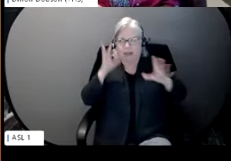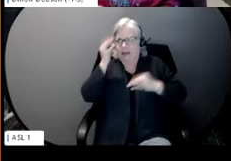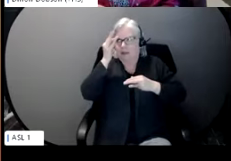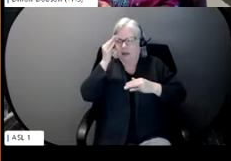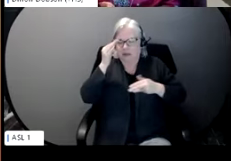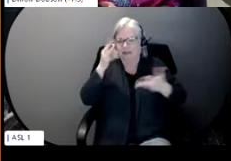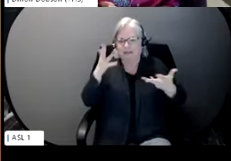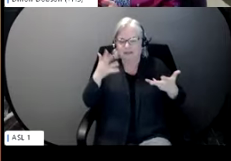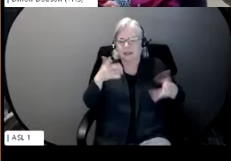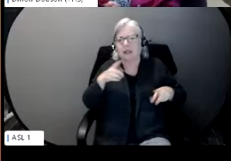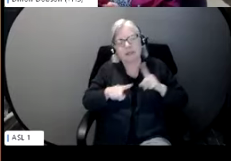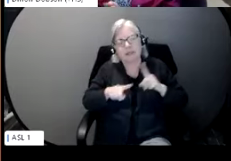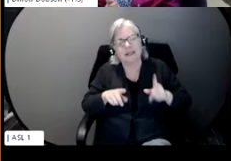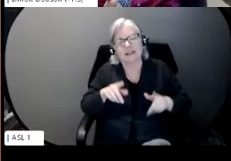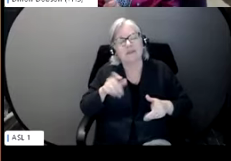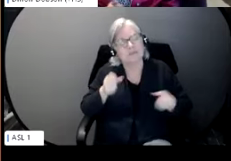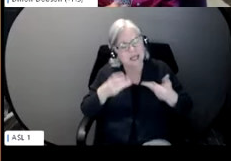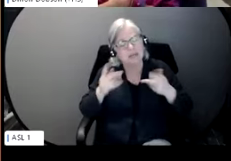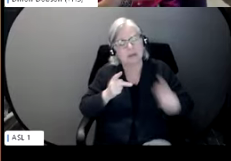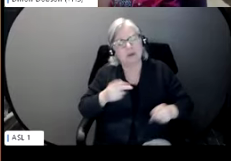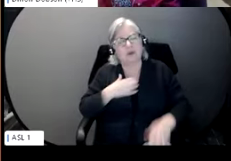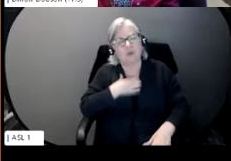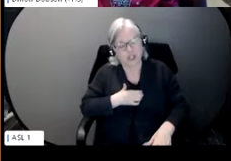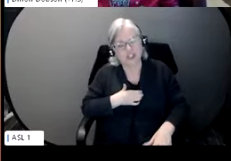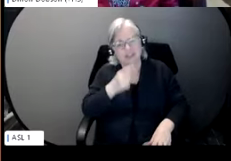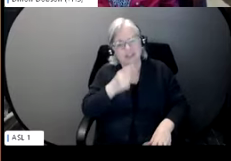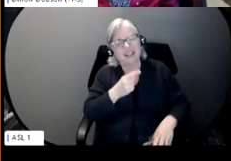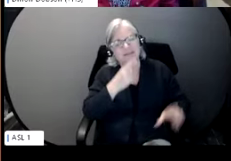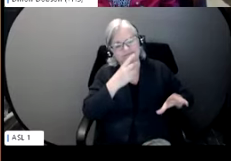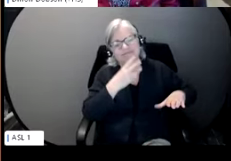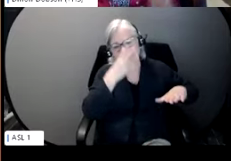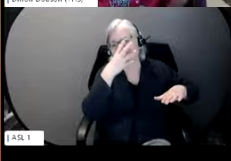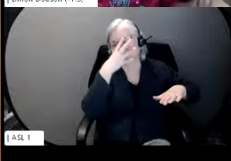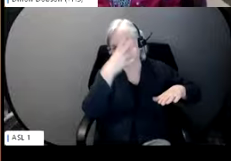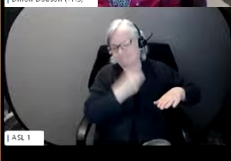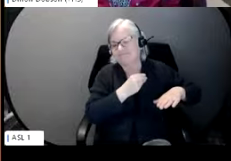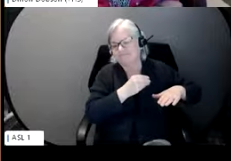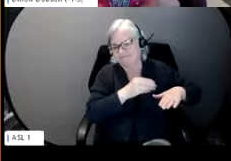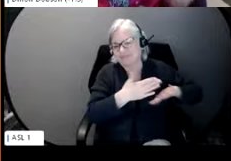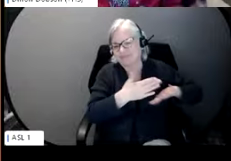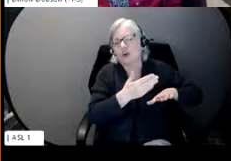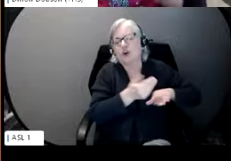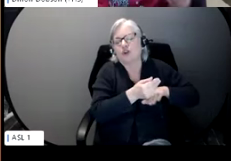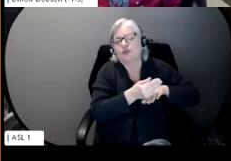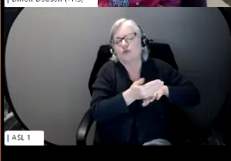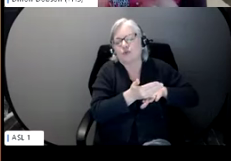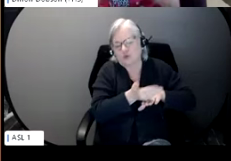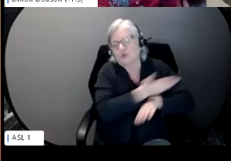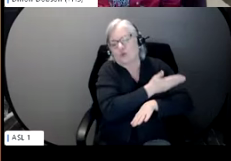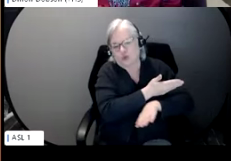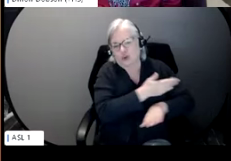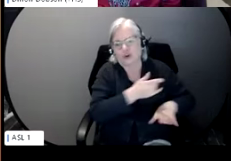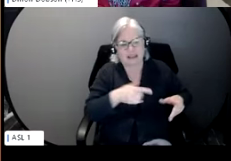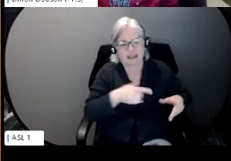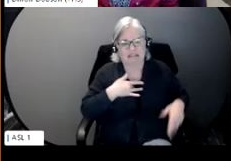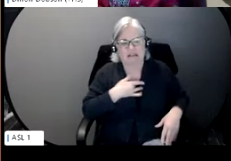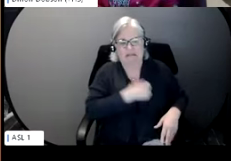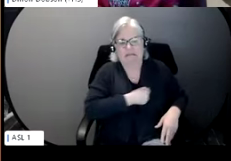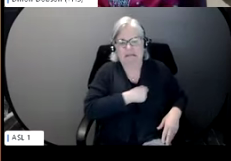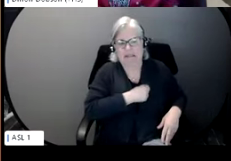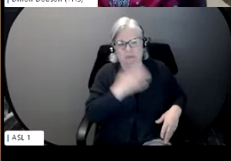regret not euthanizing sooner and actually extending an animal's life beyond, they feel regret